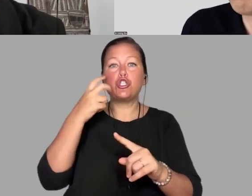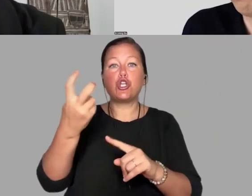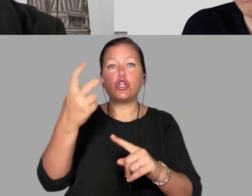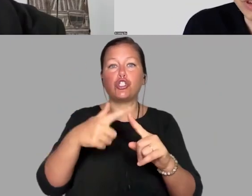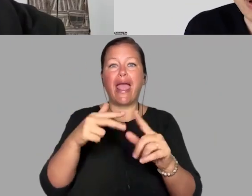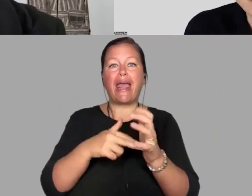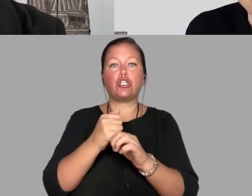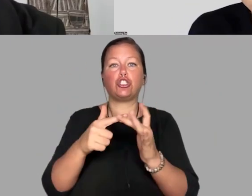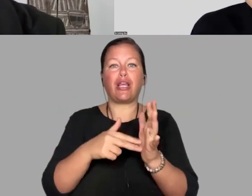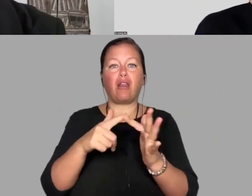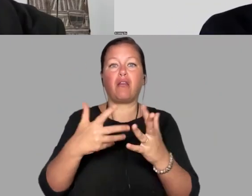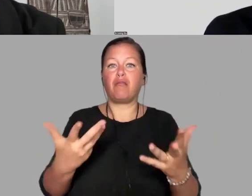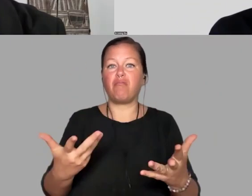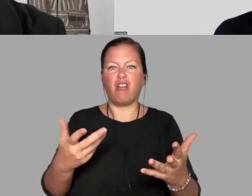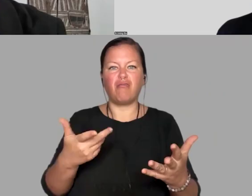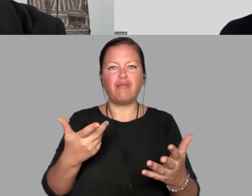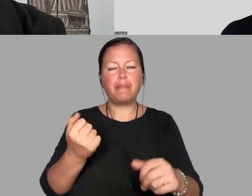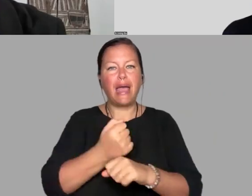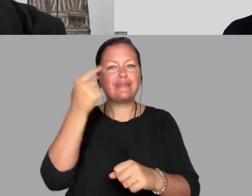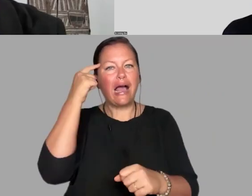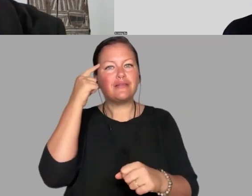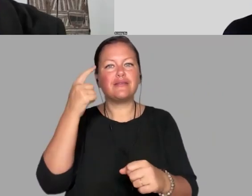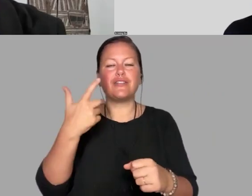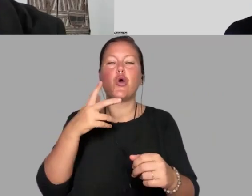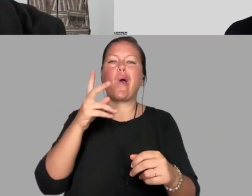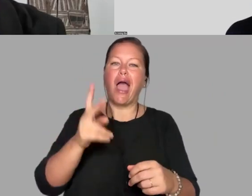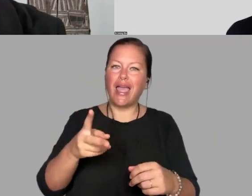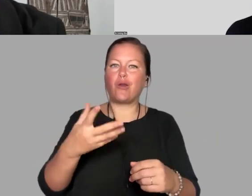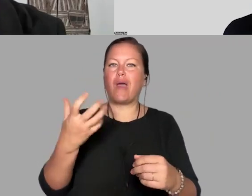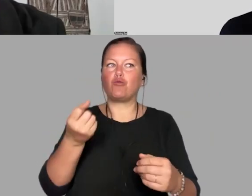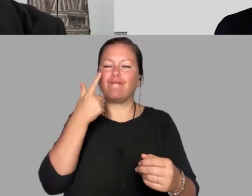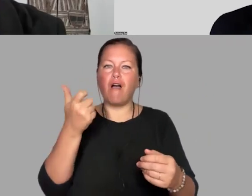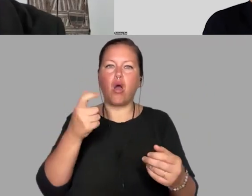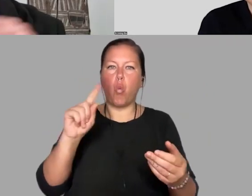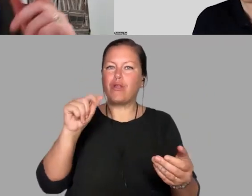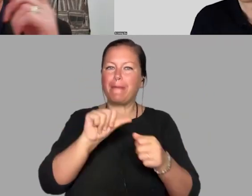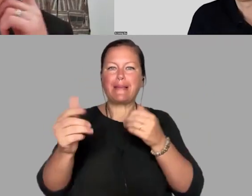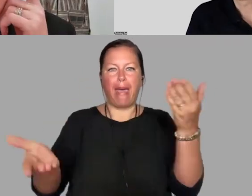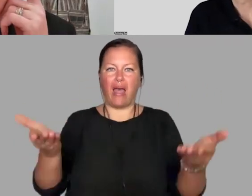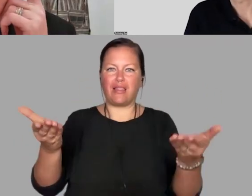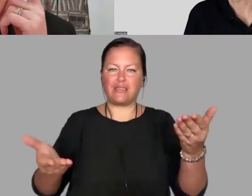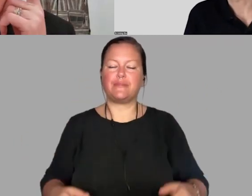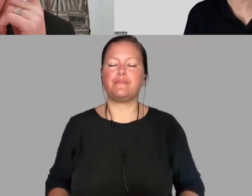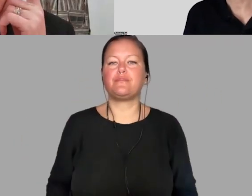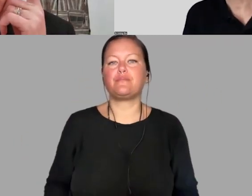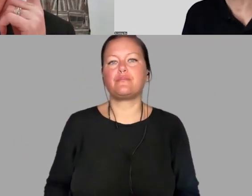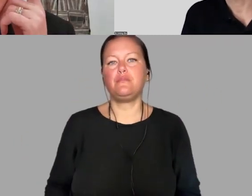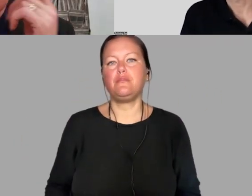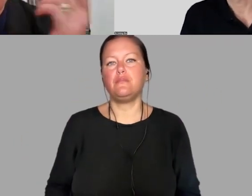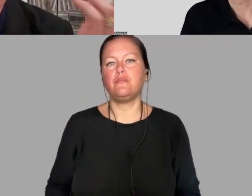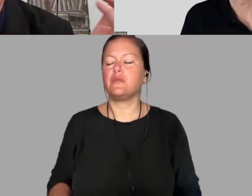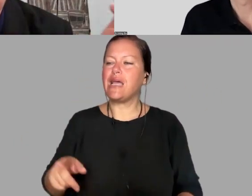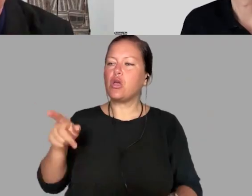reasonable ground to do that. So it's a trade-off again over there. Yeah. Yeah, and you mentioned that what